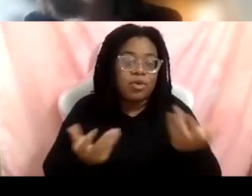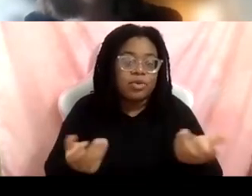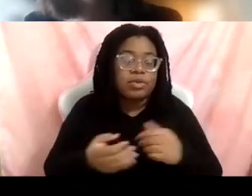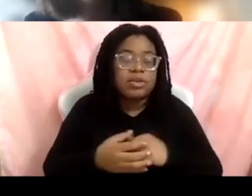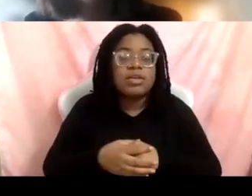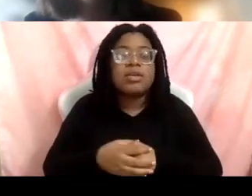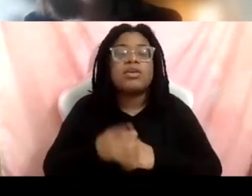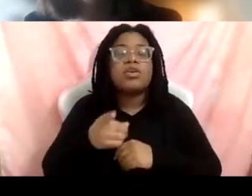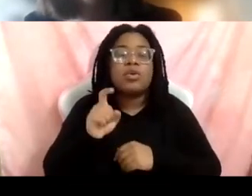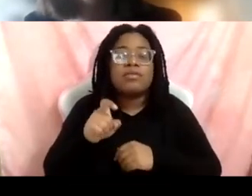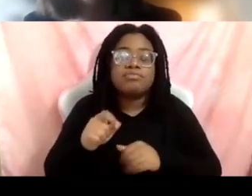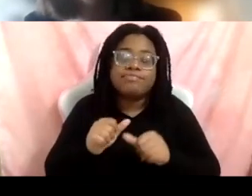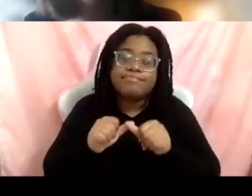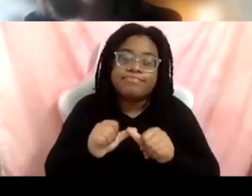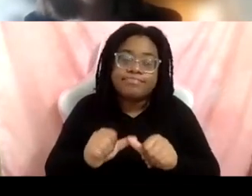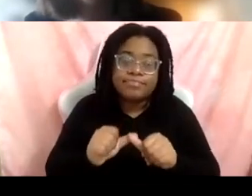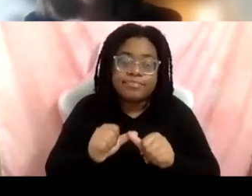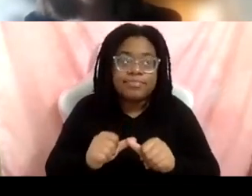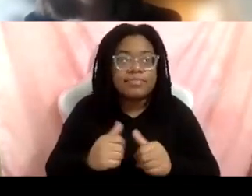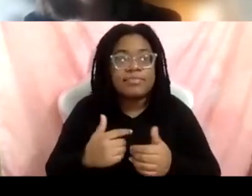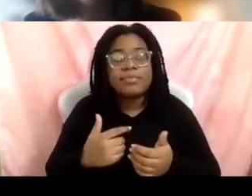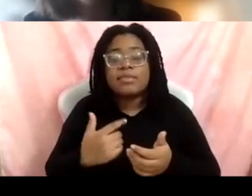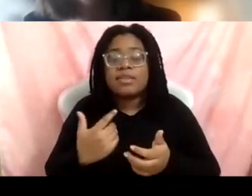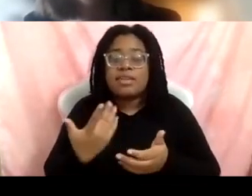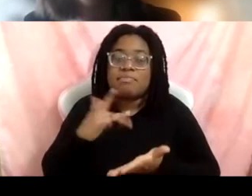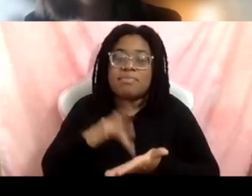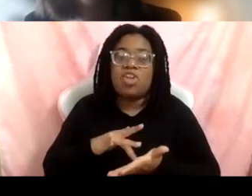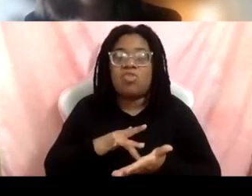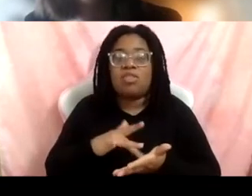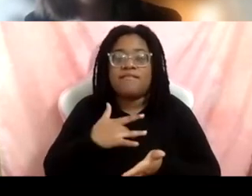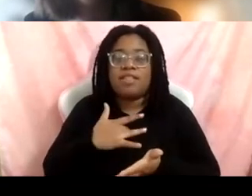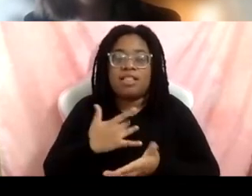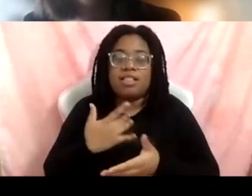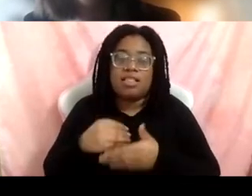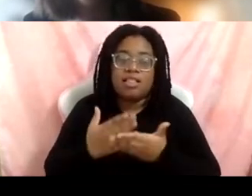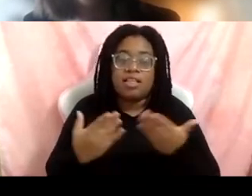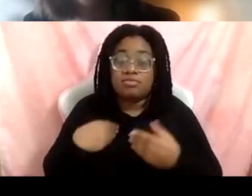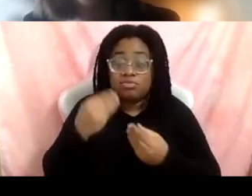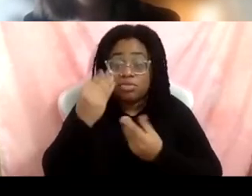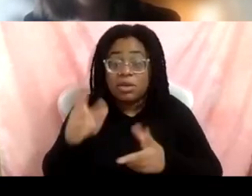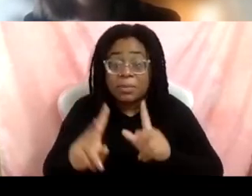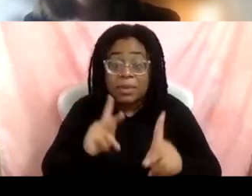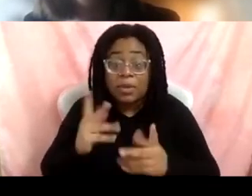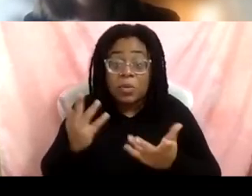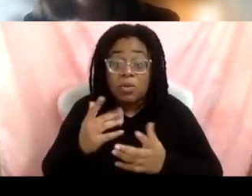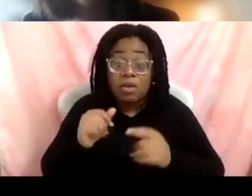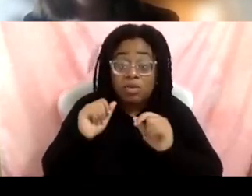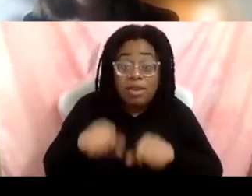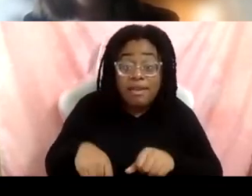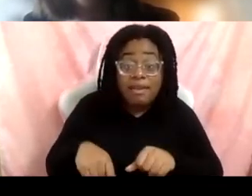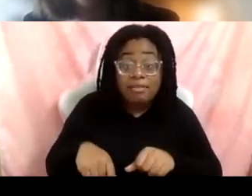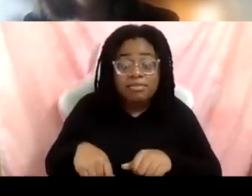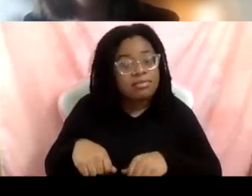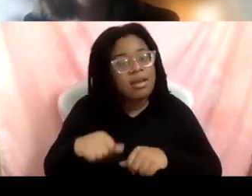you have to constantly be putting yourself in the middle of things, and you tell people what you cannot